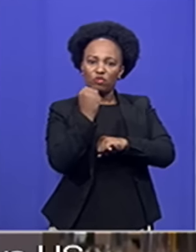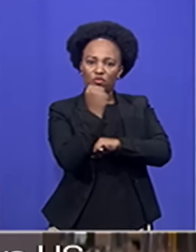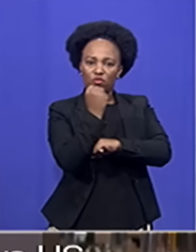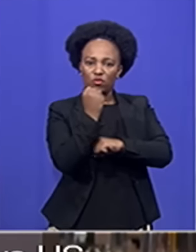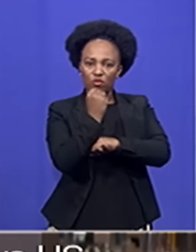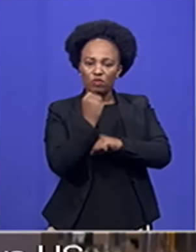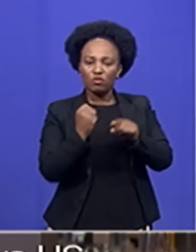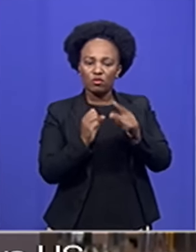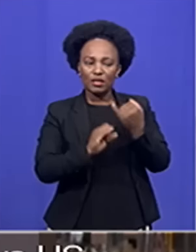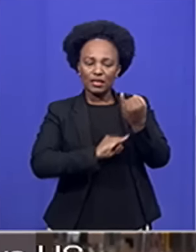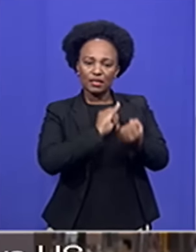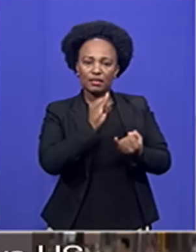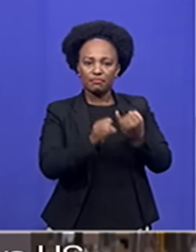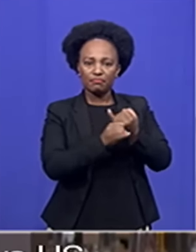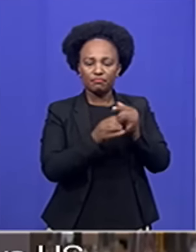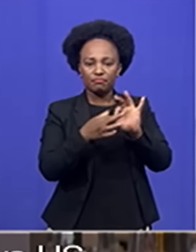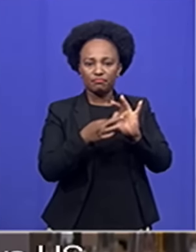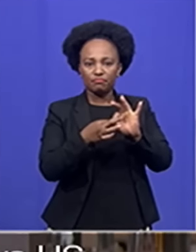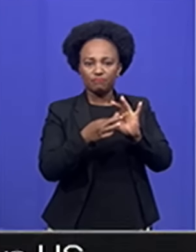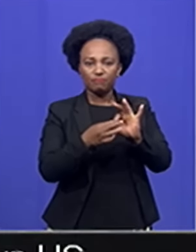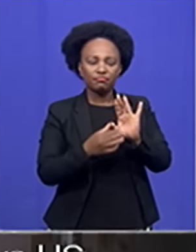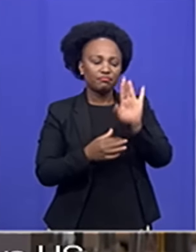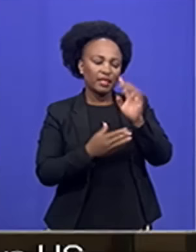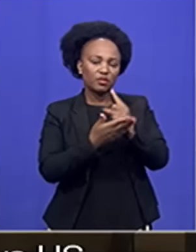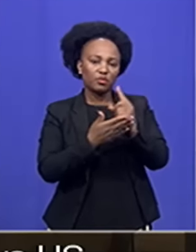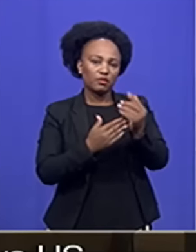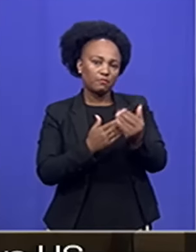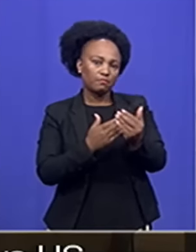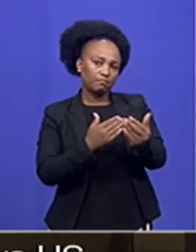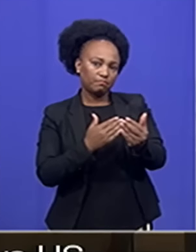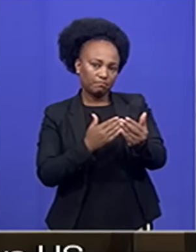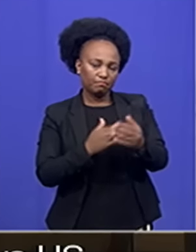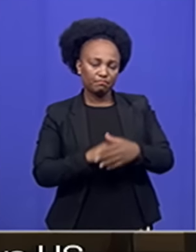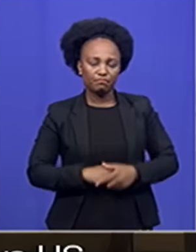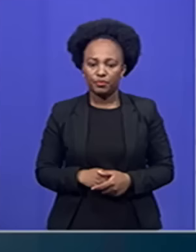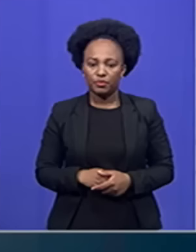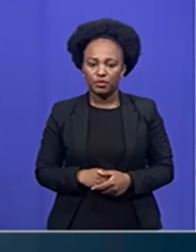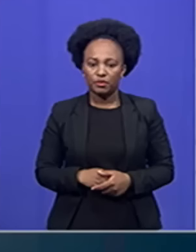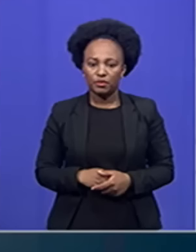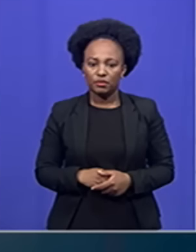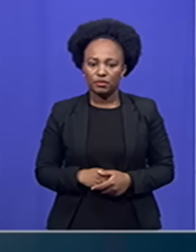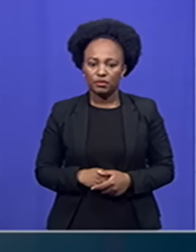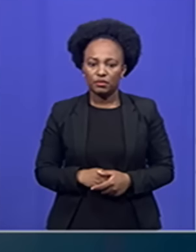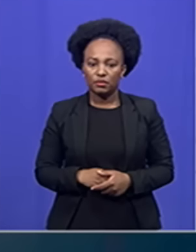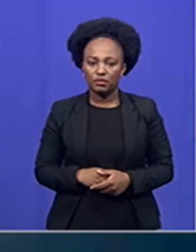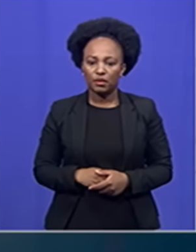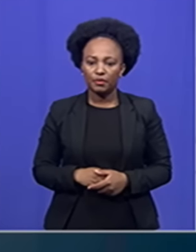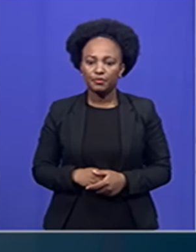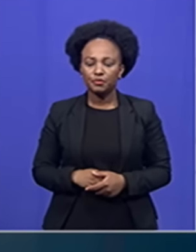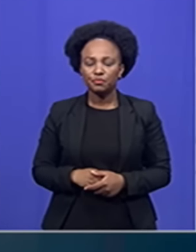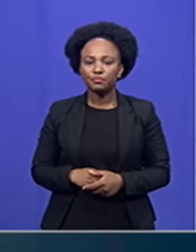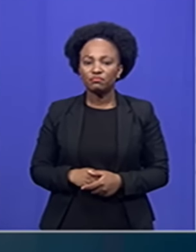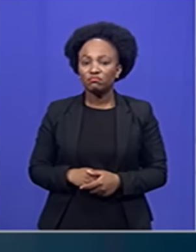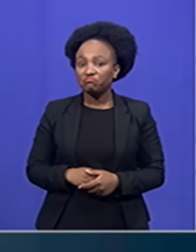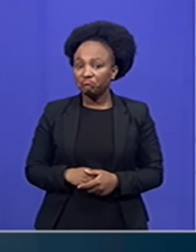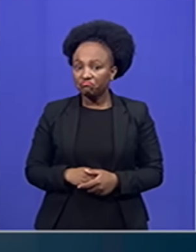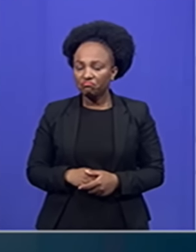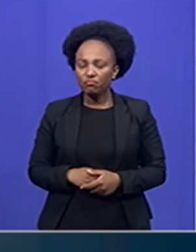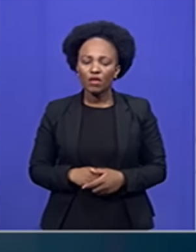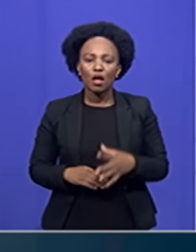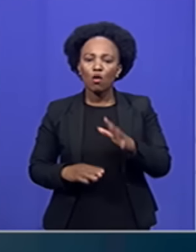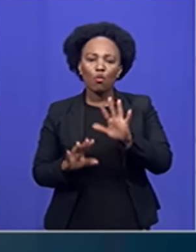kgolo tša merero ya kgoro ya boditšhabatšhaba bekeng yeo e tlago tšeo di lego ka tshwane. Pretend as if that was not